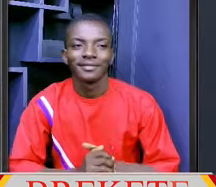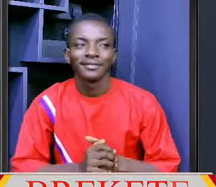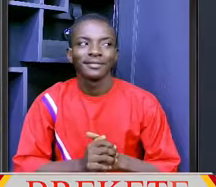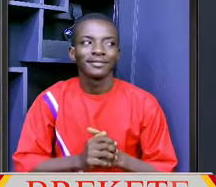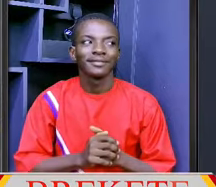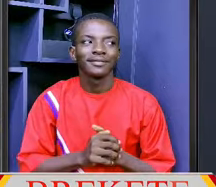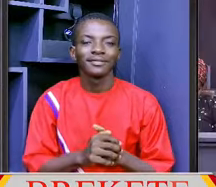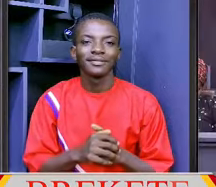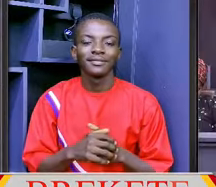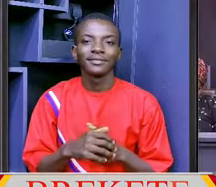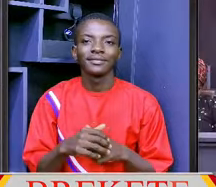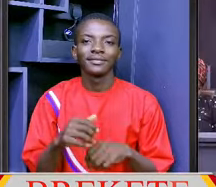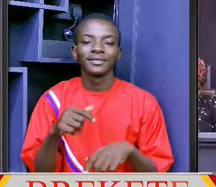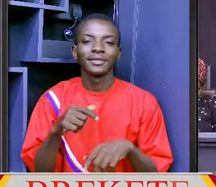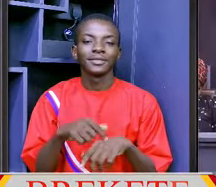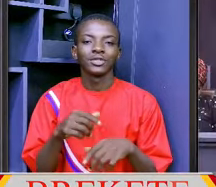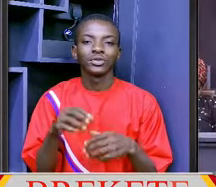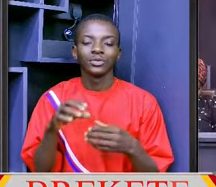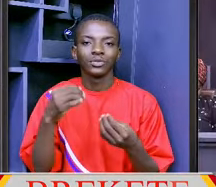He depressed me, number busy.